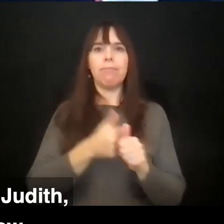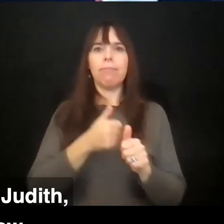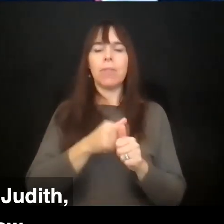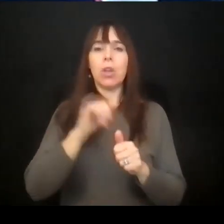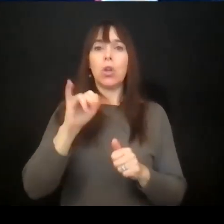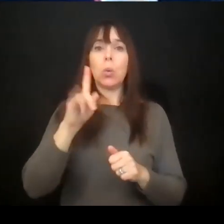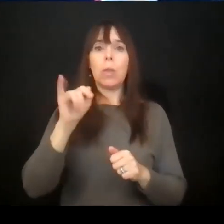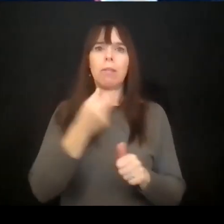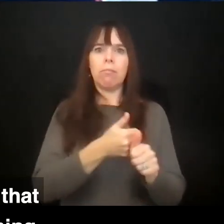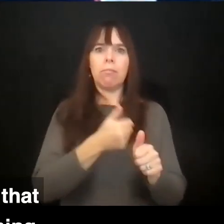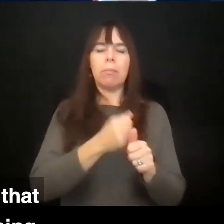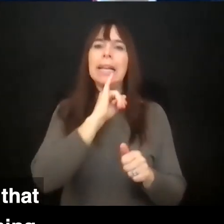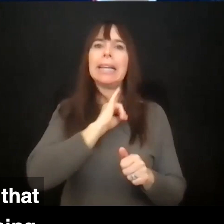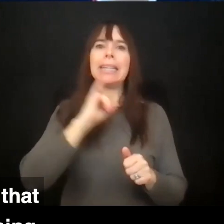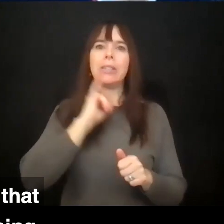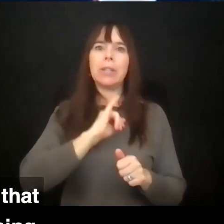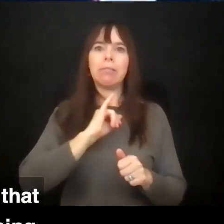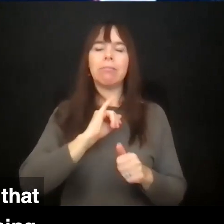Israelite